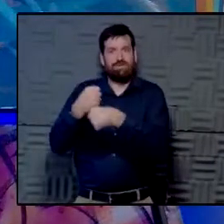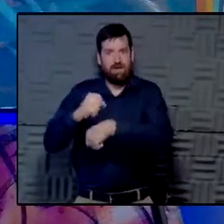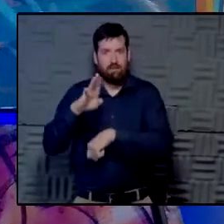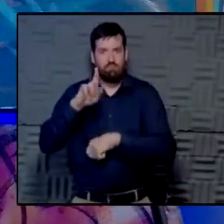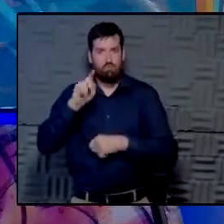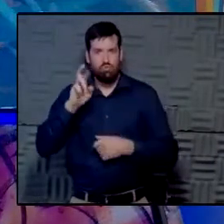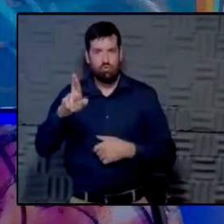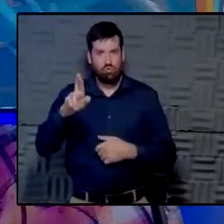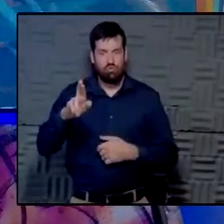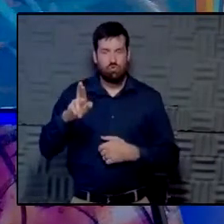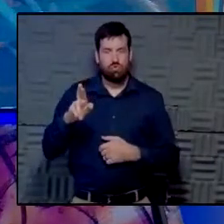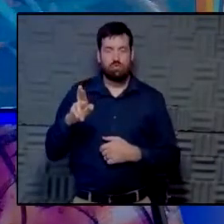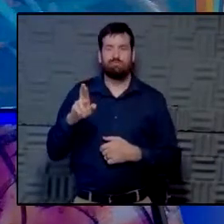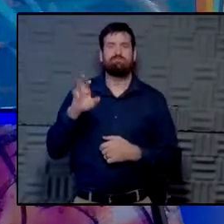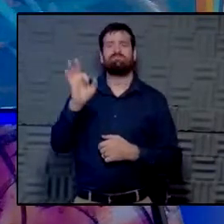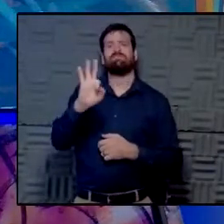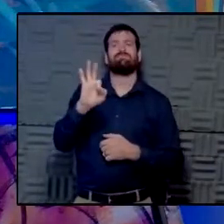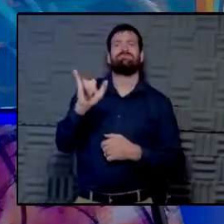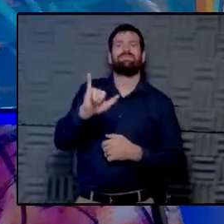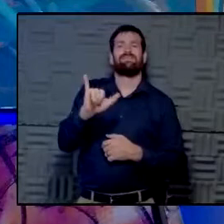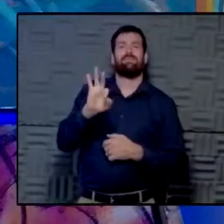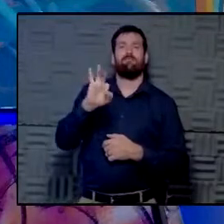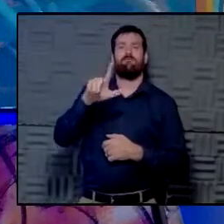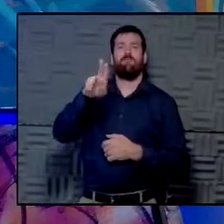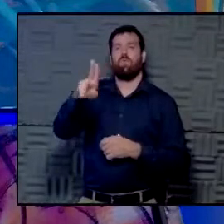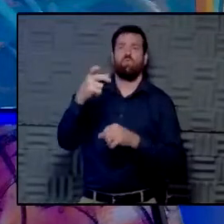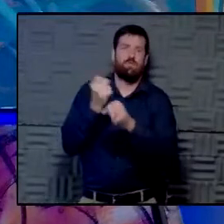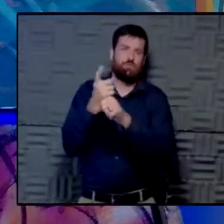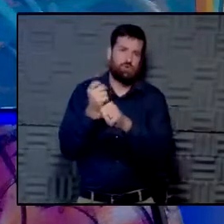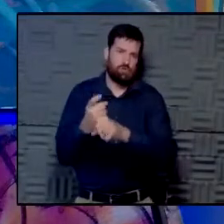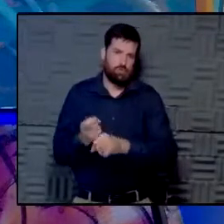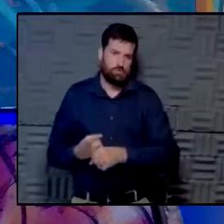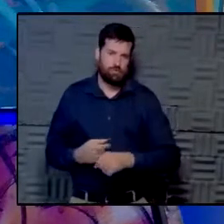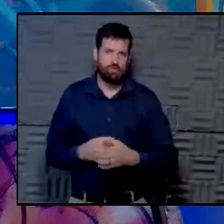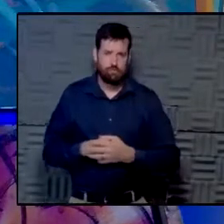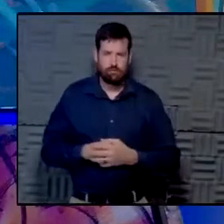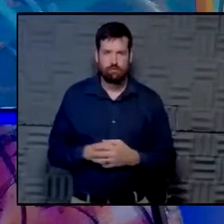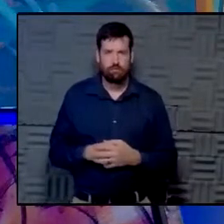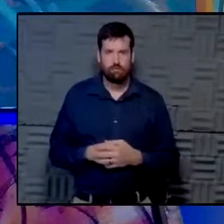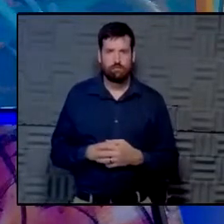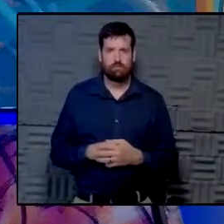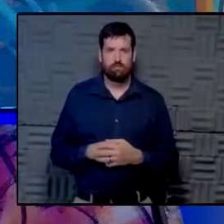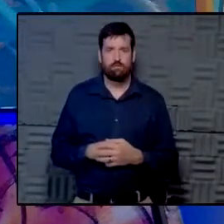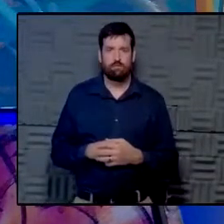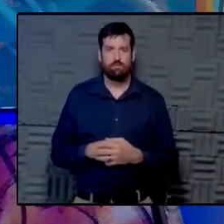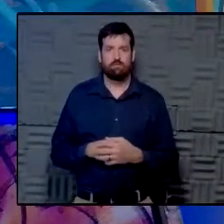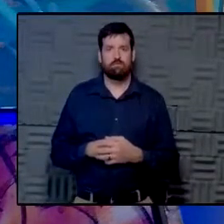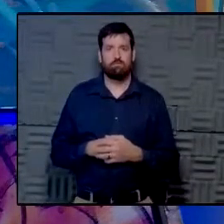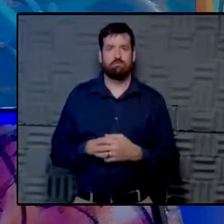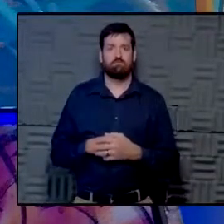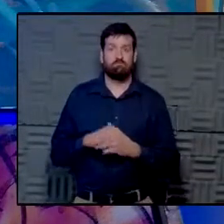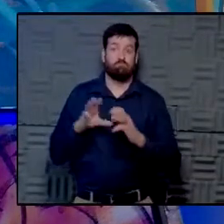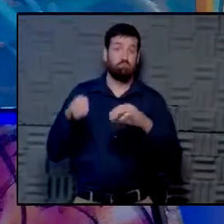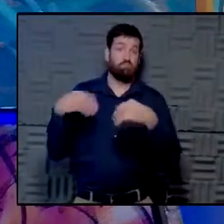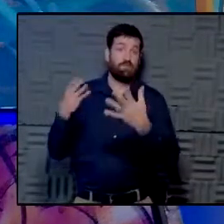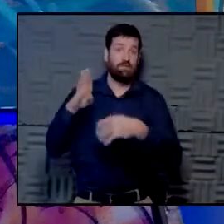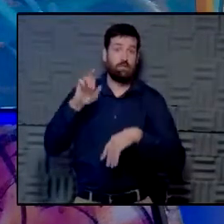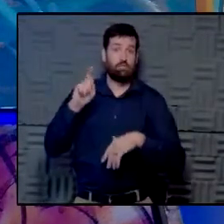booster vaccines, just as flu is done every year with the influenza vaccine, and doing that and getting those